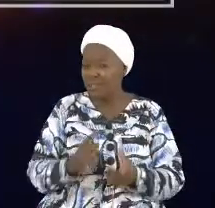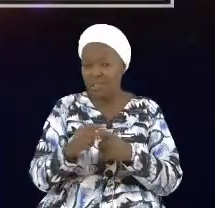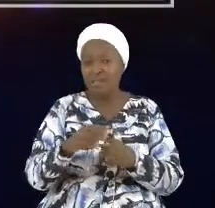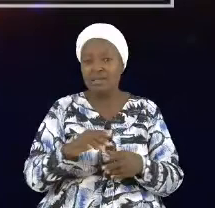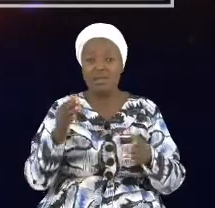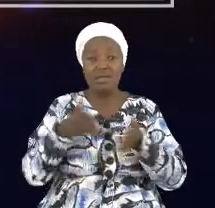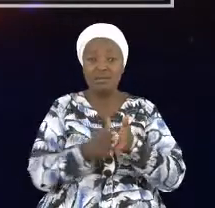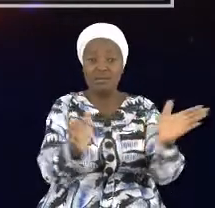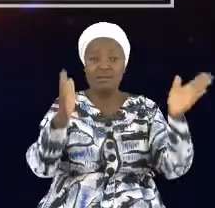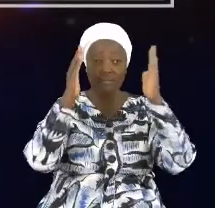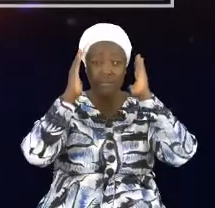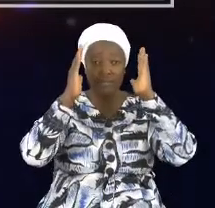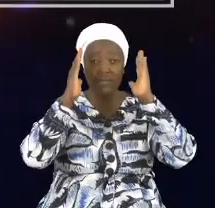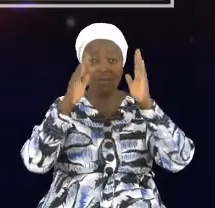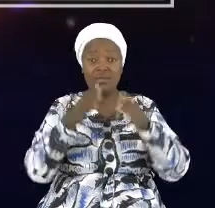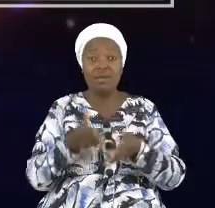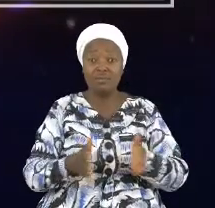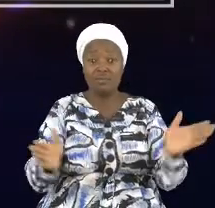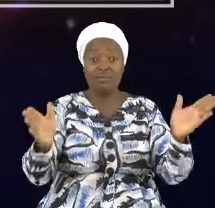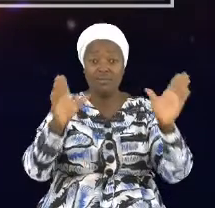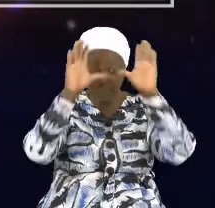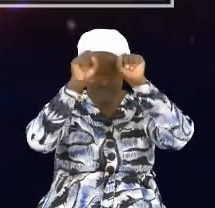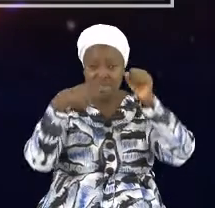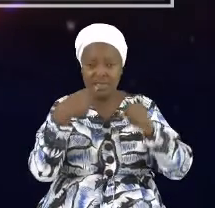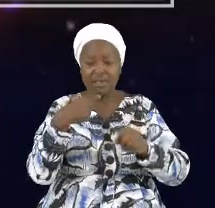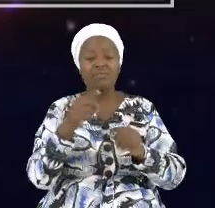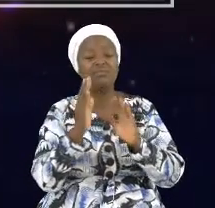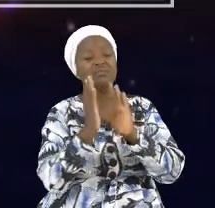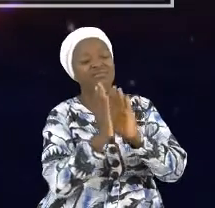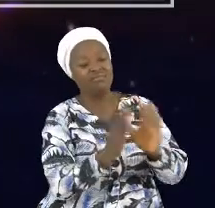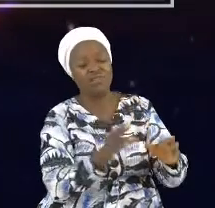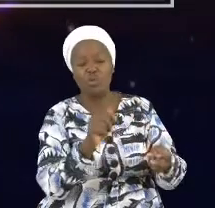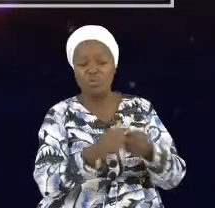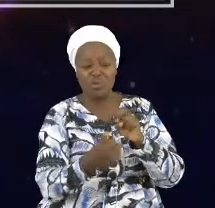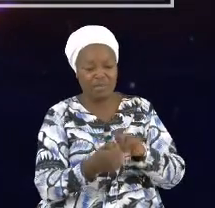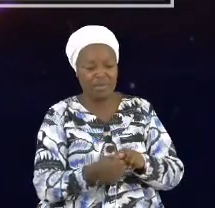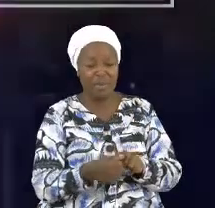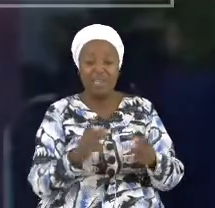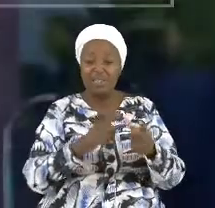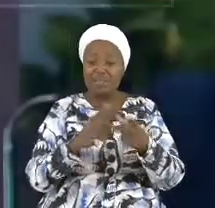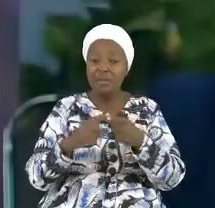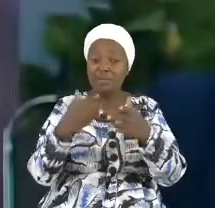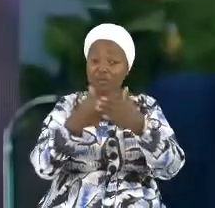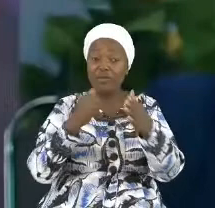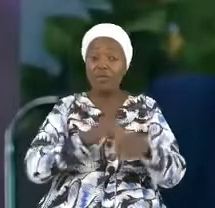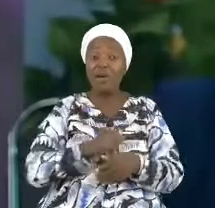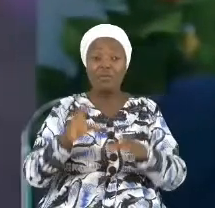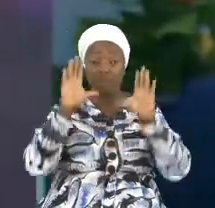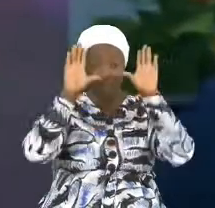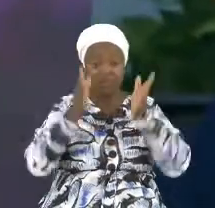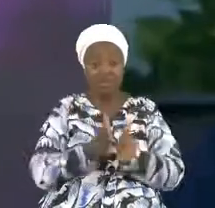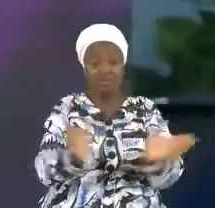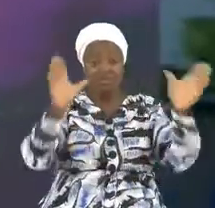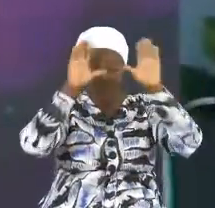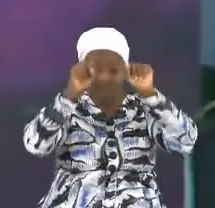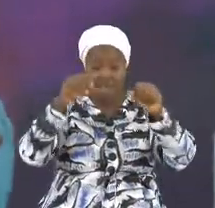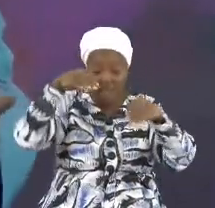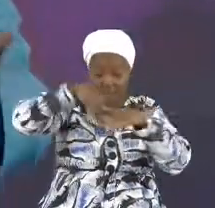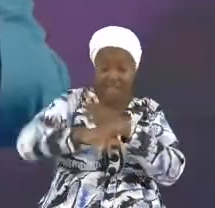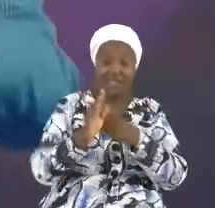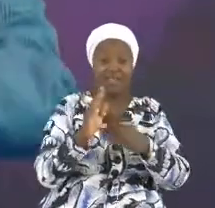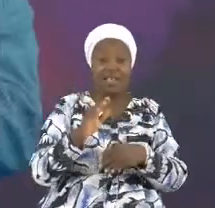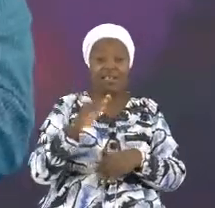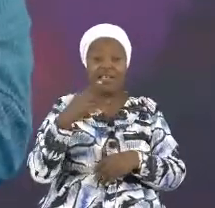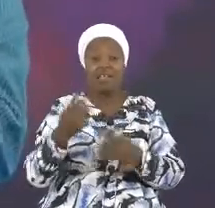before I entered the car, I said, "In Jesus' name, get up." The next one, "In